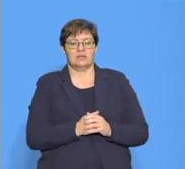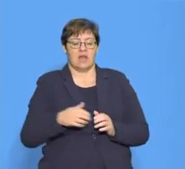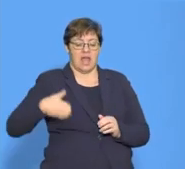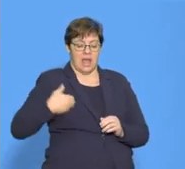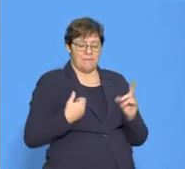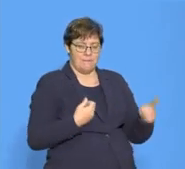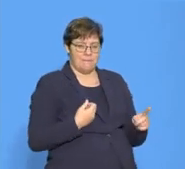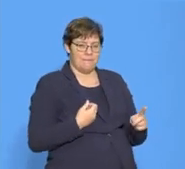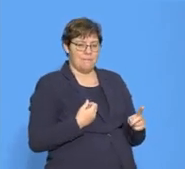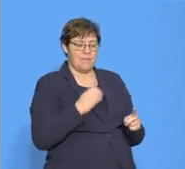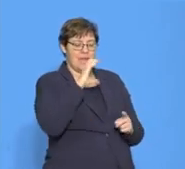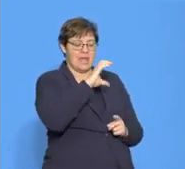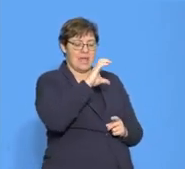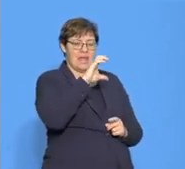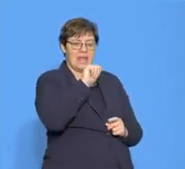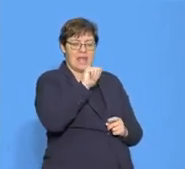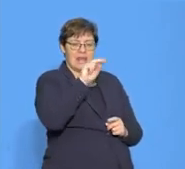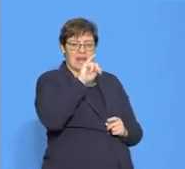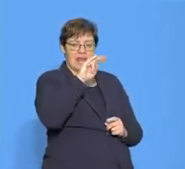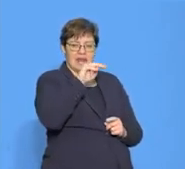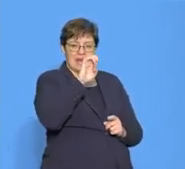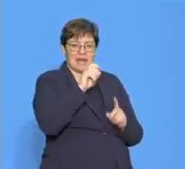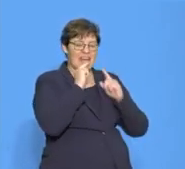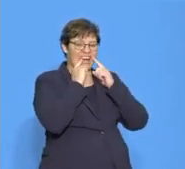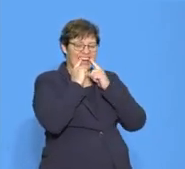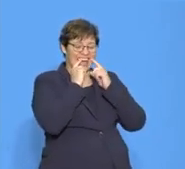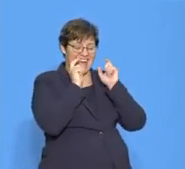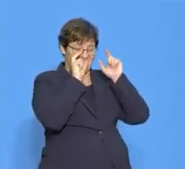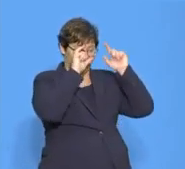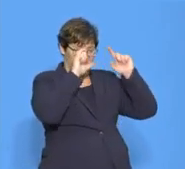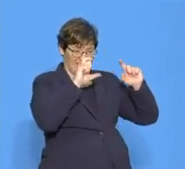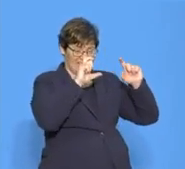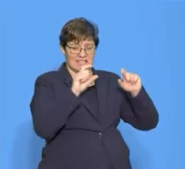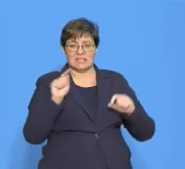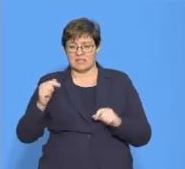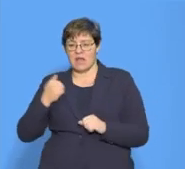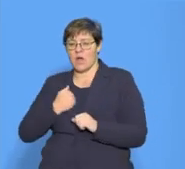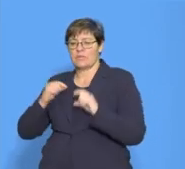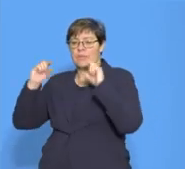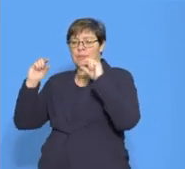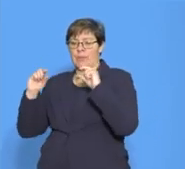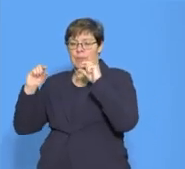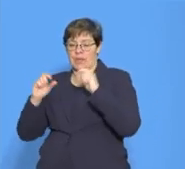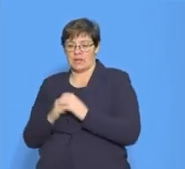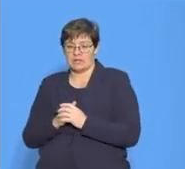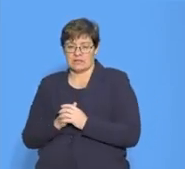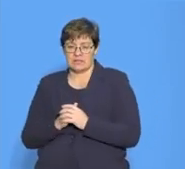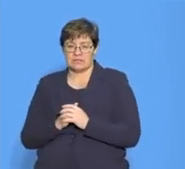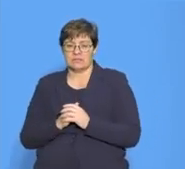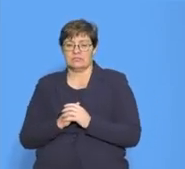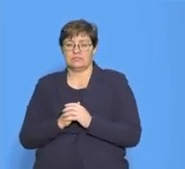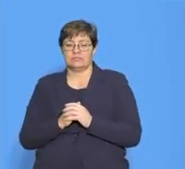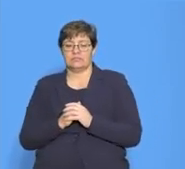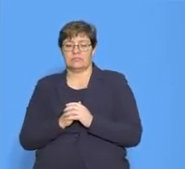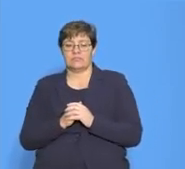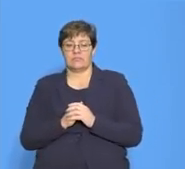teeth, and here we have a look at an ape, the teeth of an ape. We can see the difference. Here we're